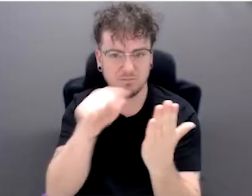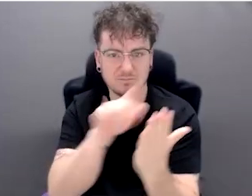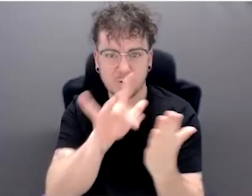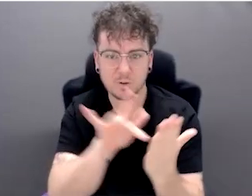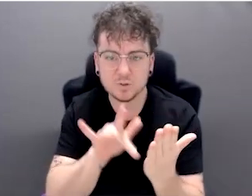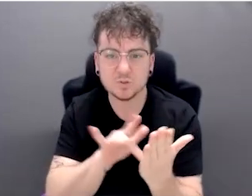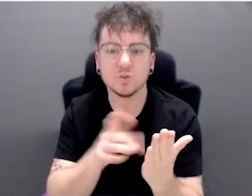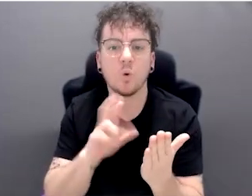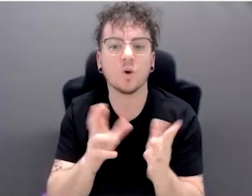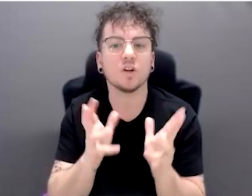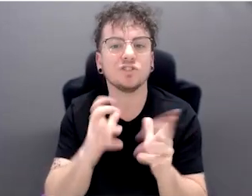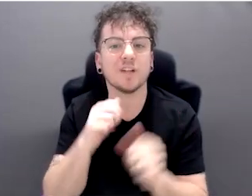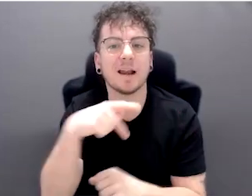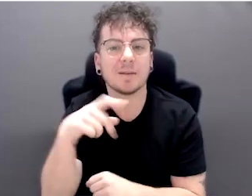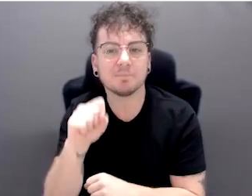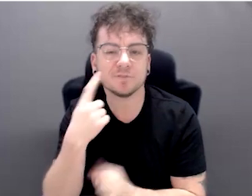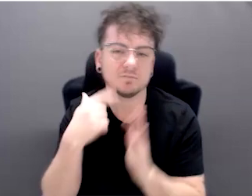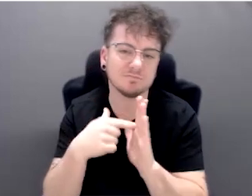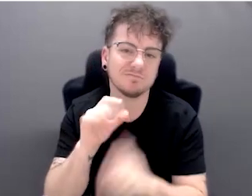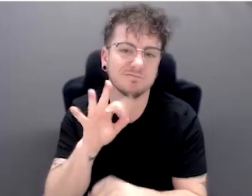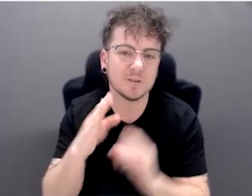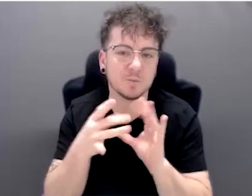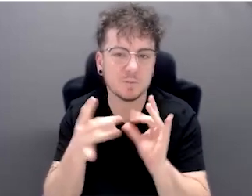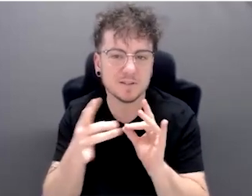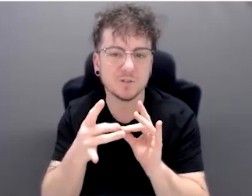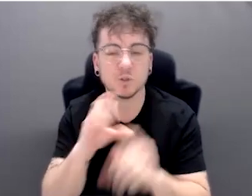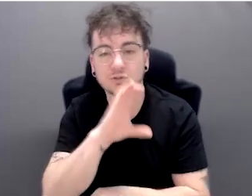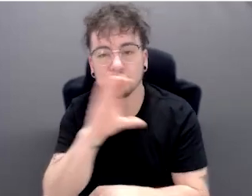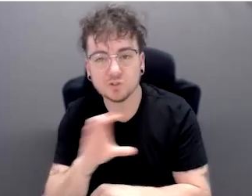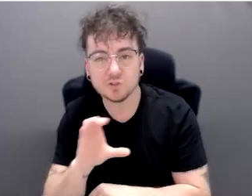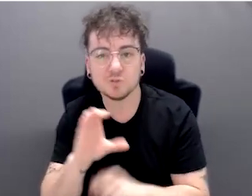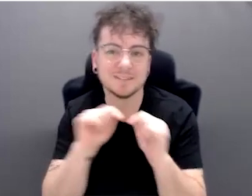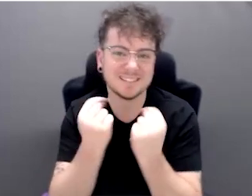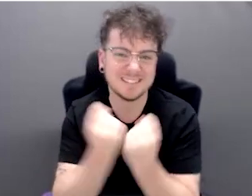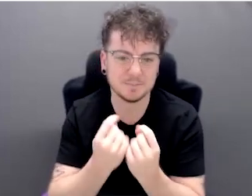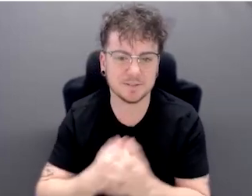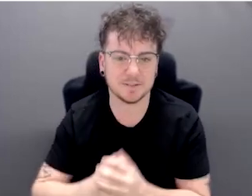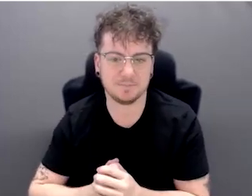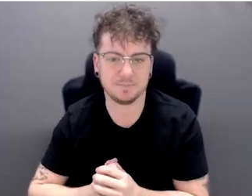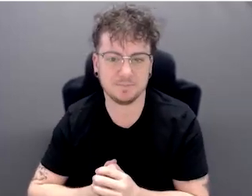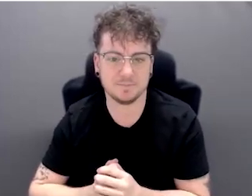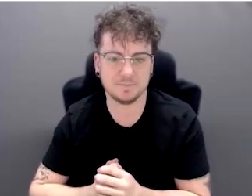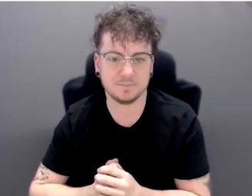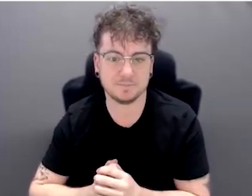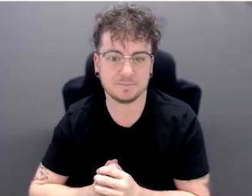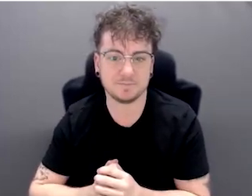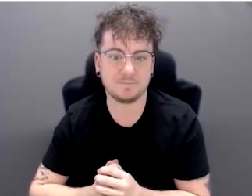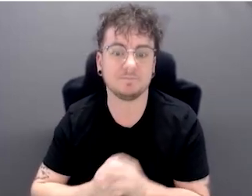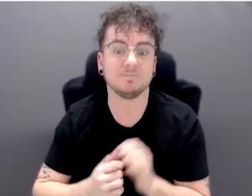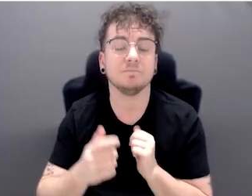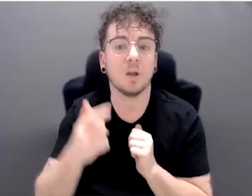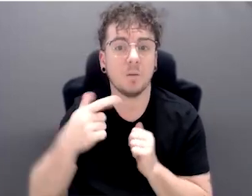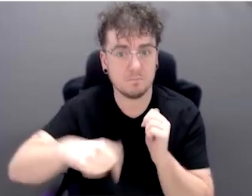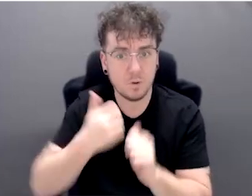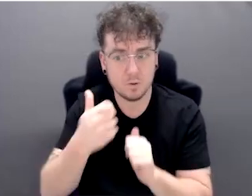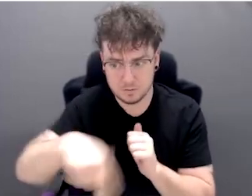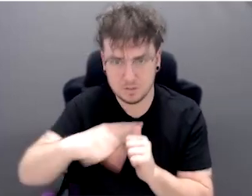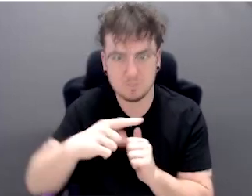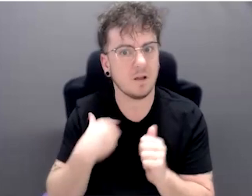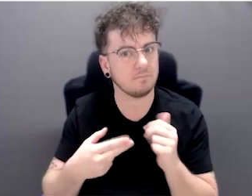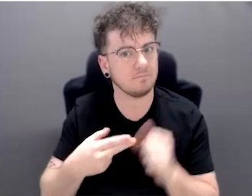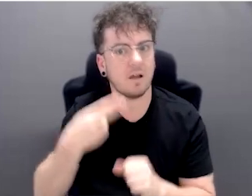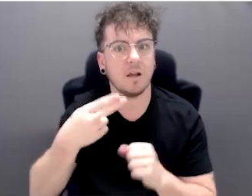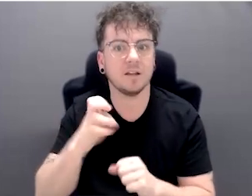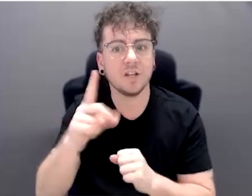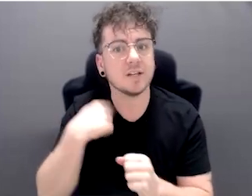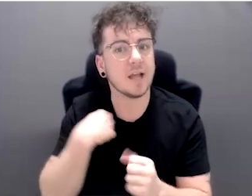virtual platforms like Zoom and Teams. Notably, participants were highly educated, with half of them holding a graduate or professional